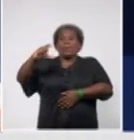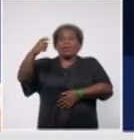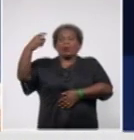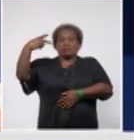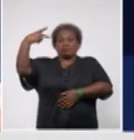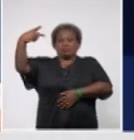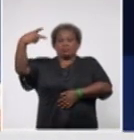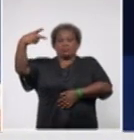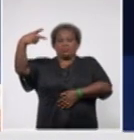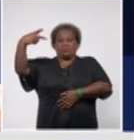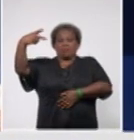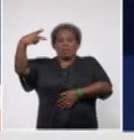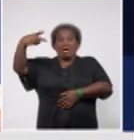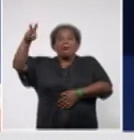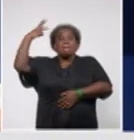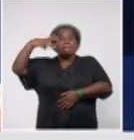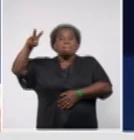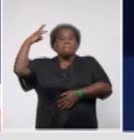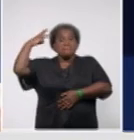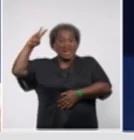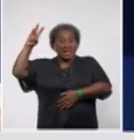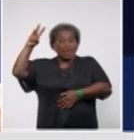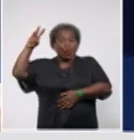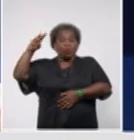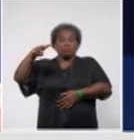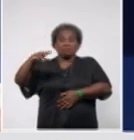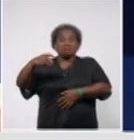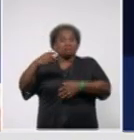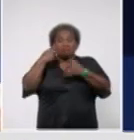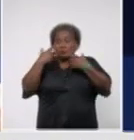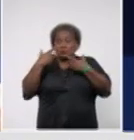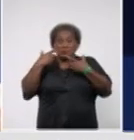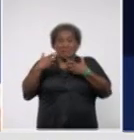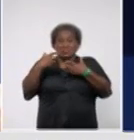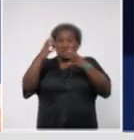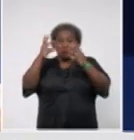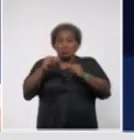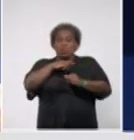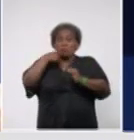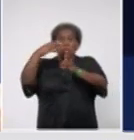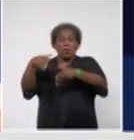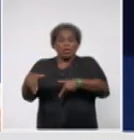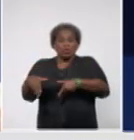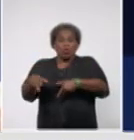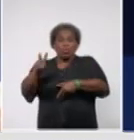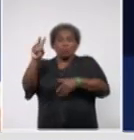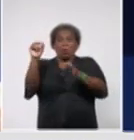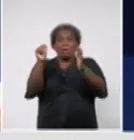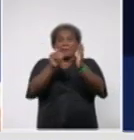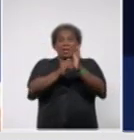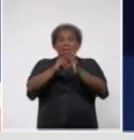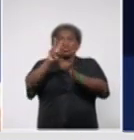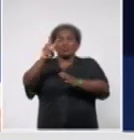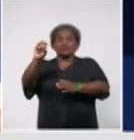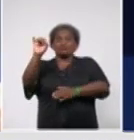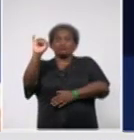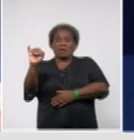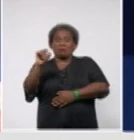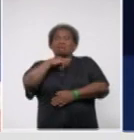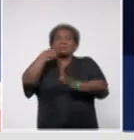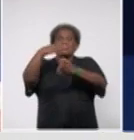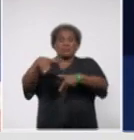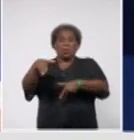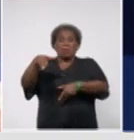2,206 reported in a single day. Then Argentina and Chile, all countries from the